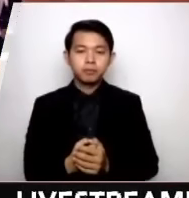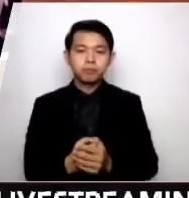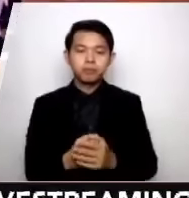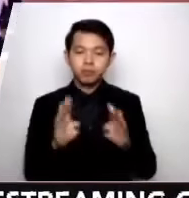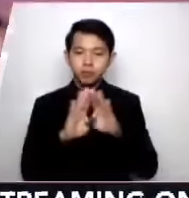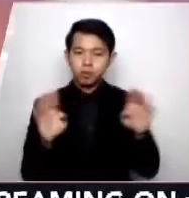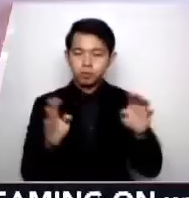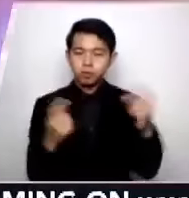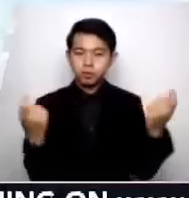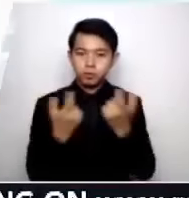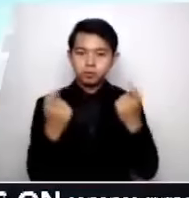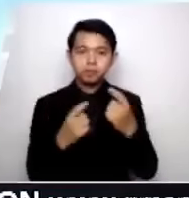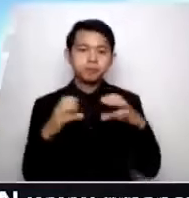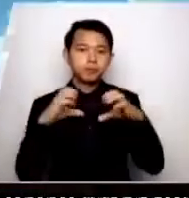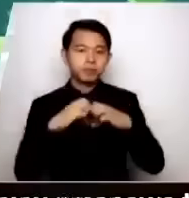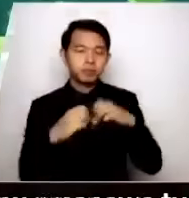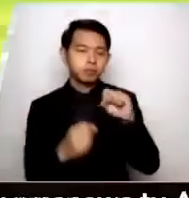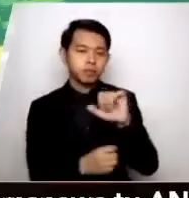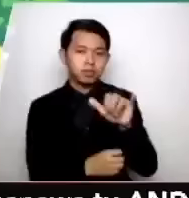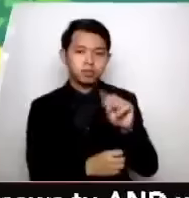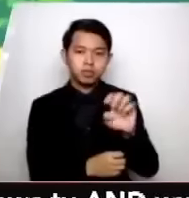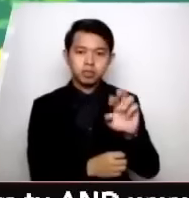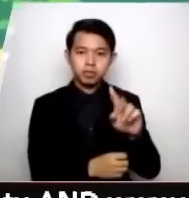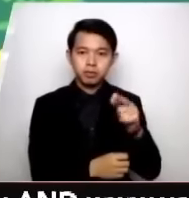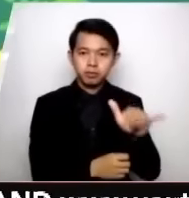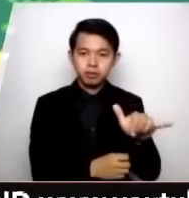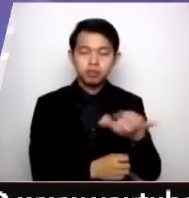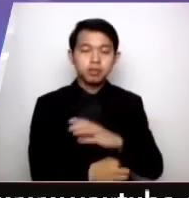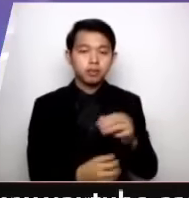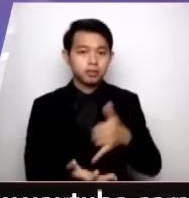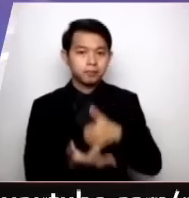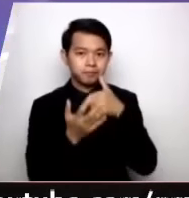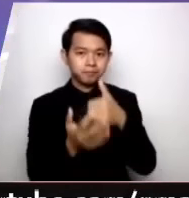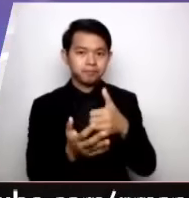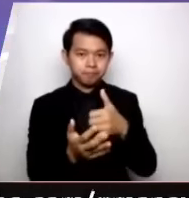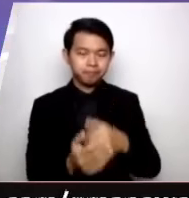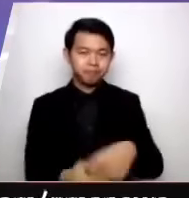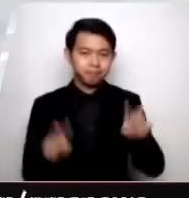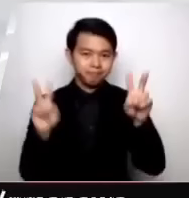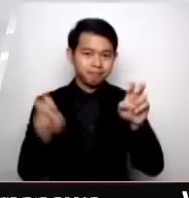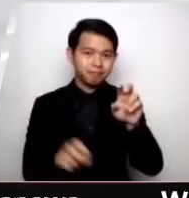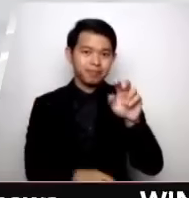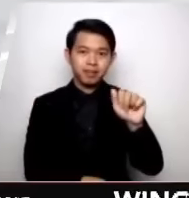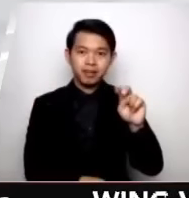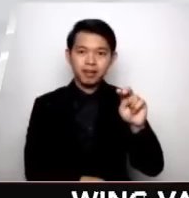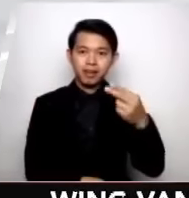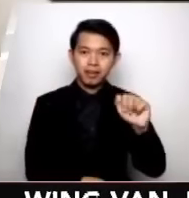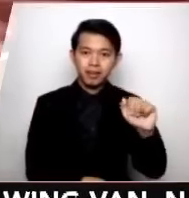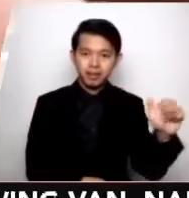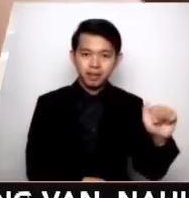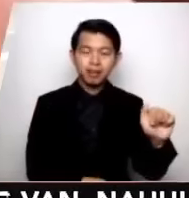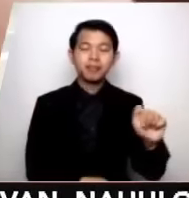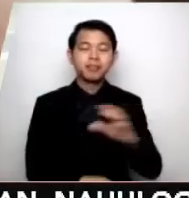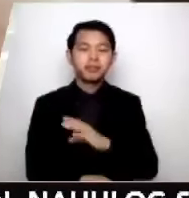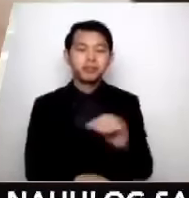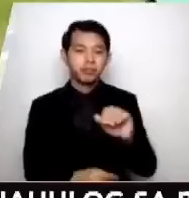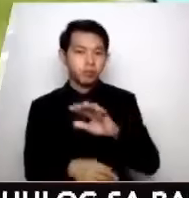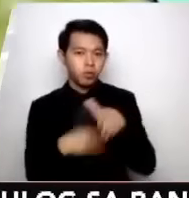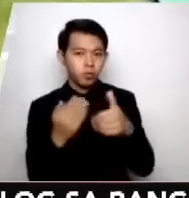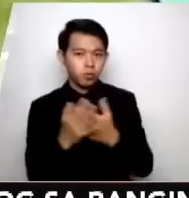GMA Synergy. Binigyan din ng Anak TV Seal ang AHA, All Out Sundays, Amazing Earth, Born to be